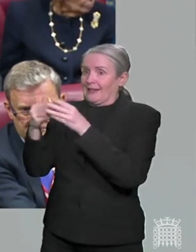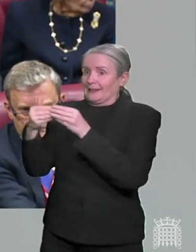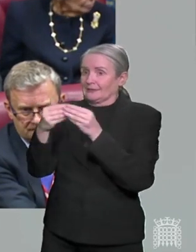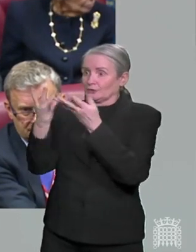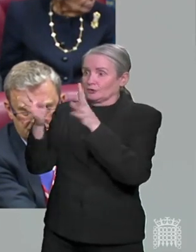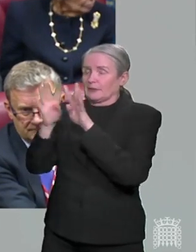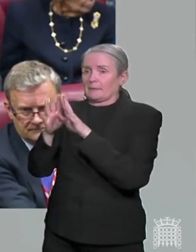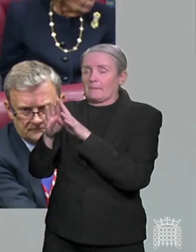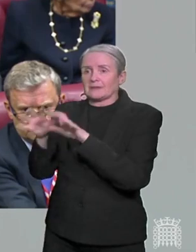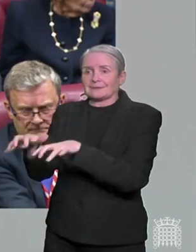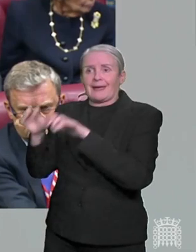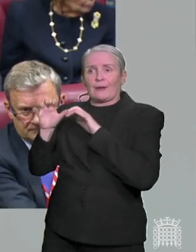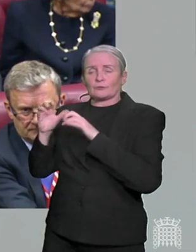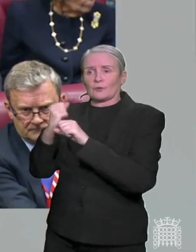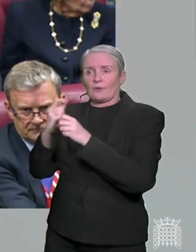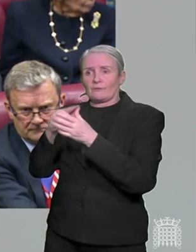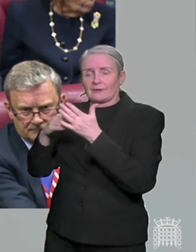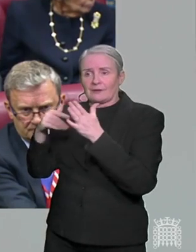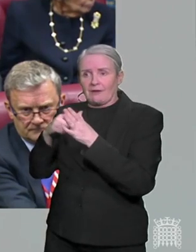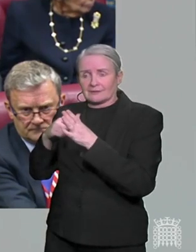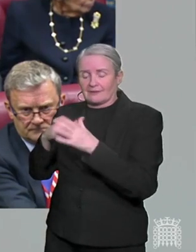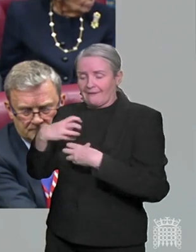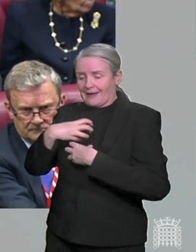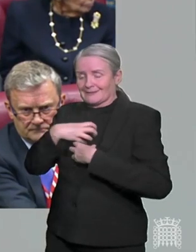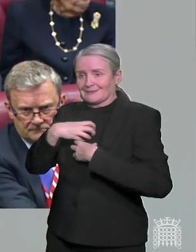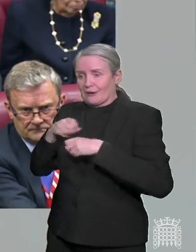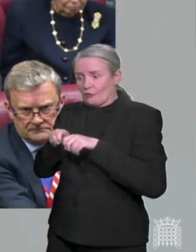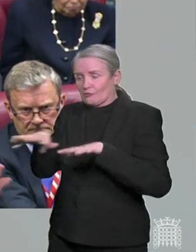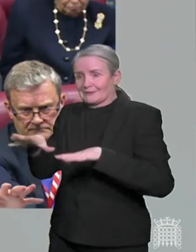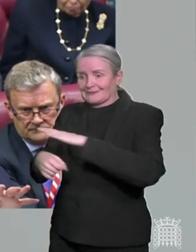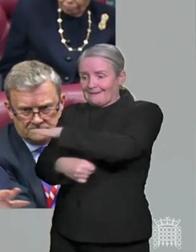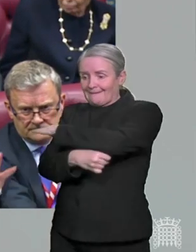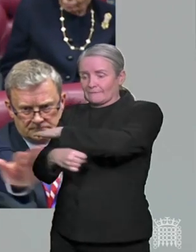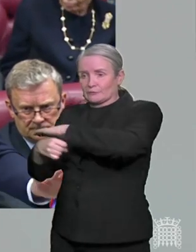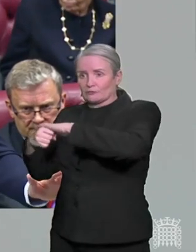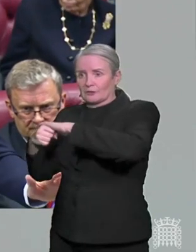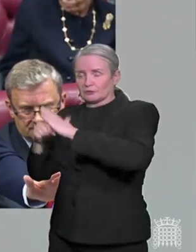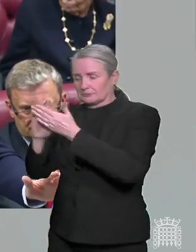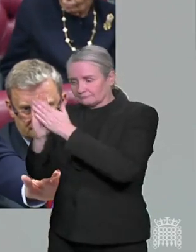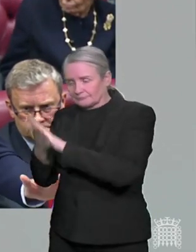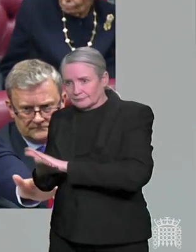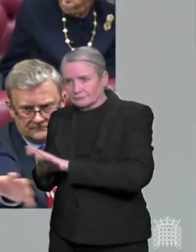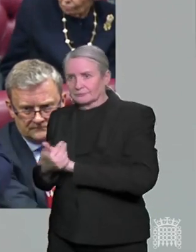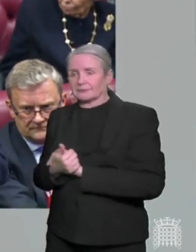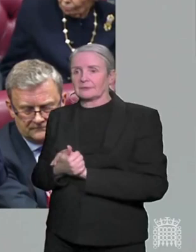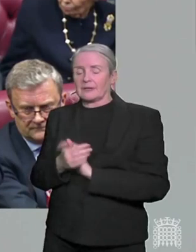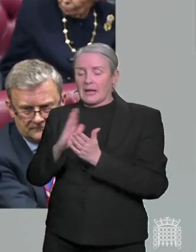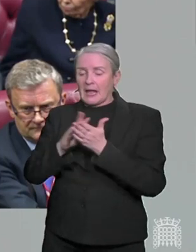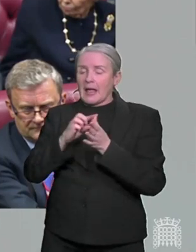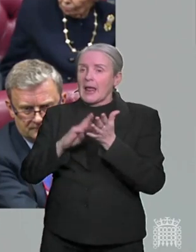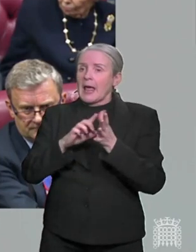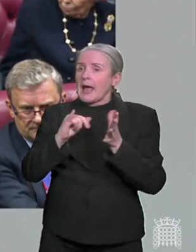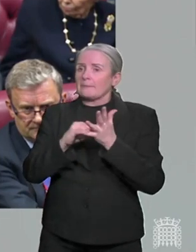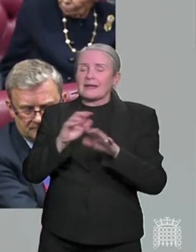of the terrorist infrastructure, the other way of doing that is to offer Palestinian people, not Hamas, because they're not interested in a two-state solution, but offering